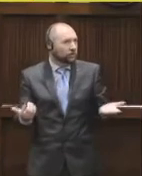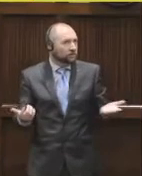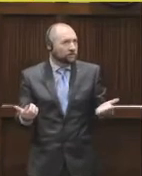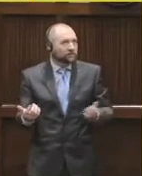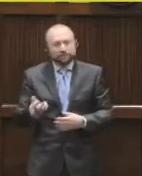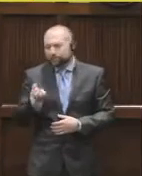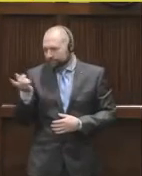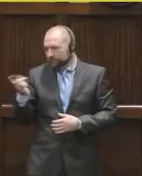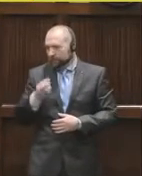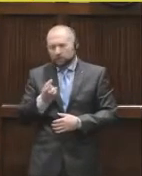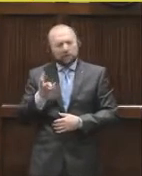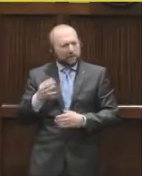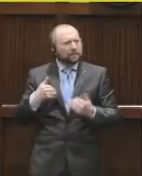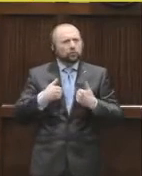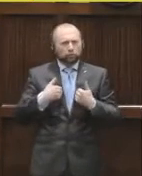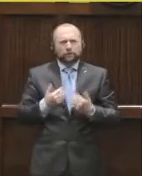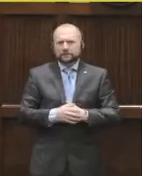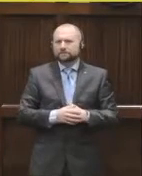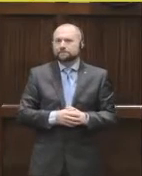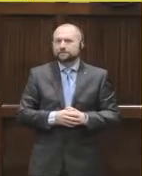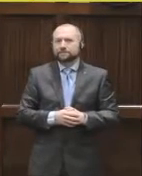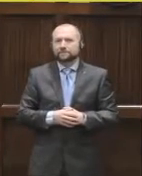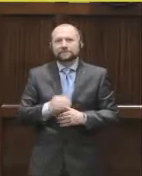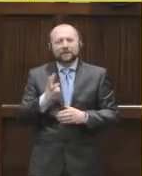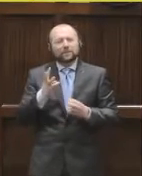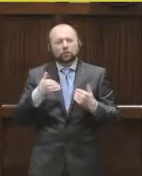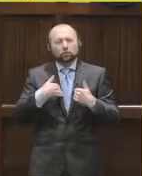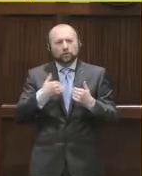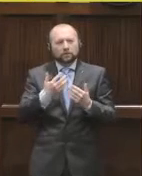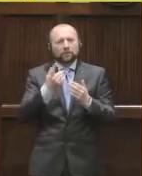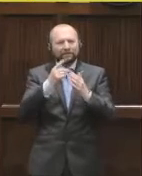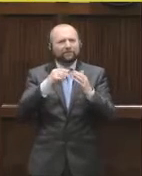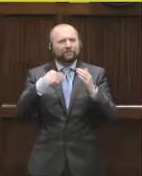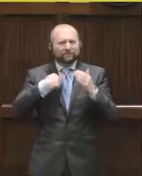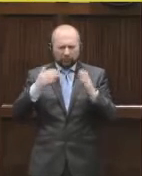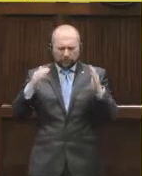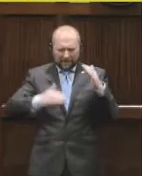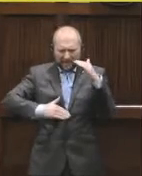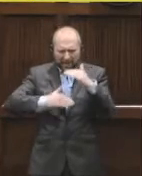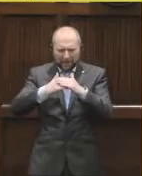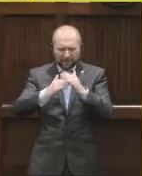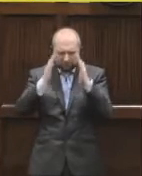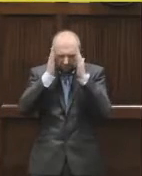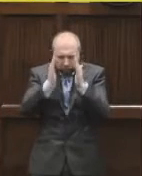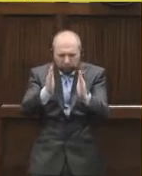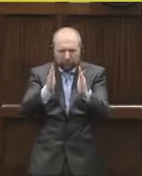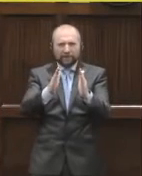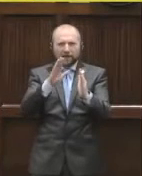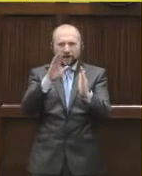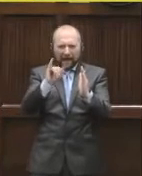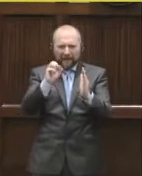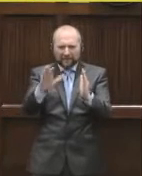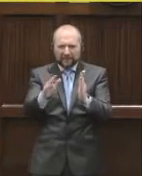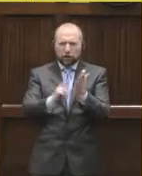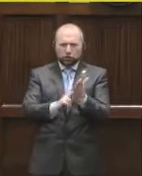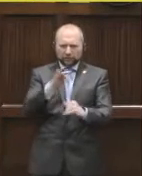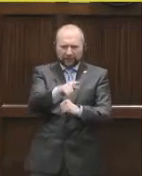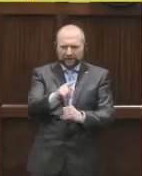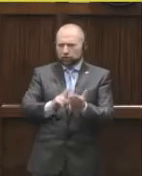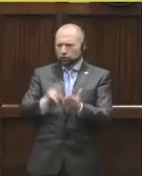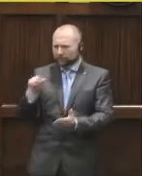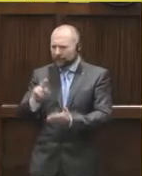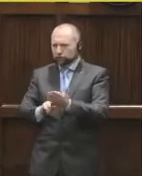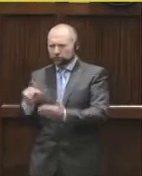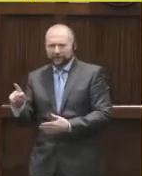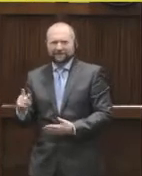on, because I'm a little bit concerned maybe about aspects, about a narrow approach to ISL as a tool for social